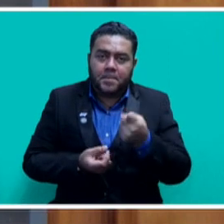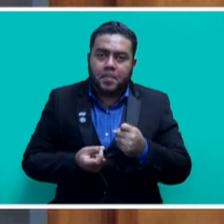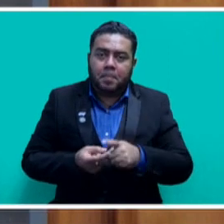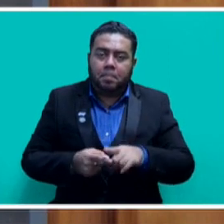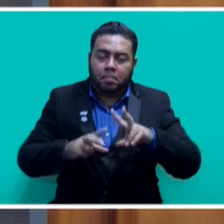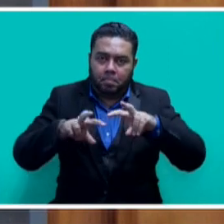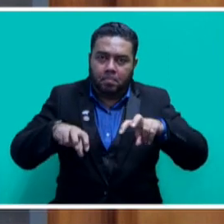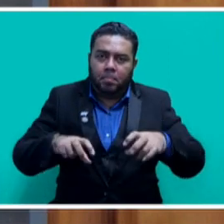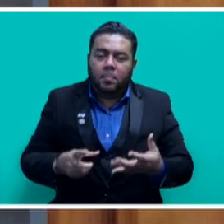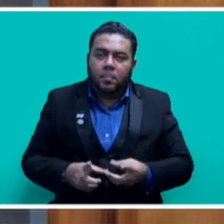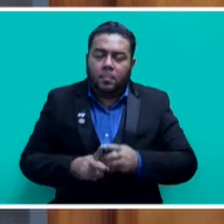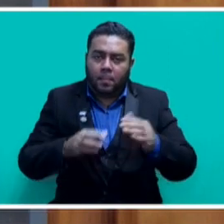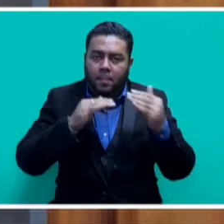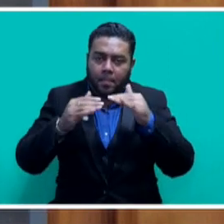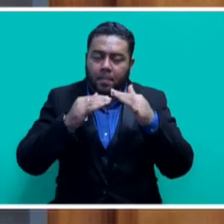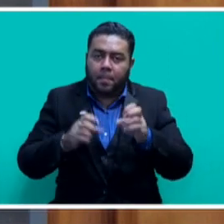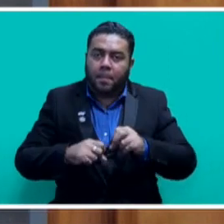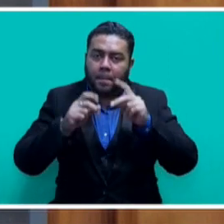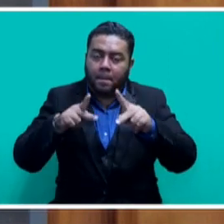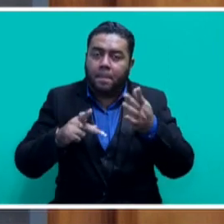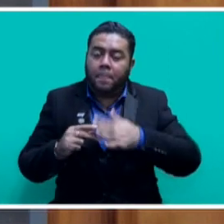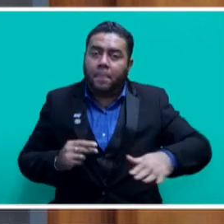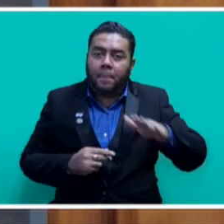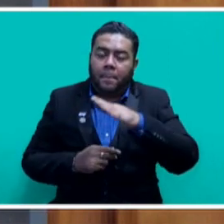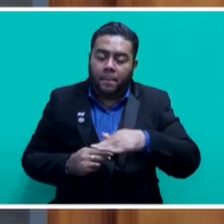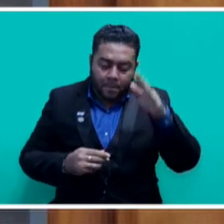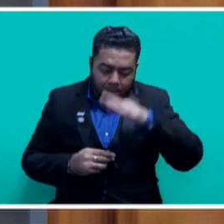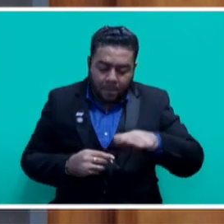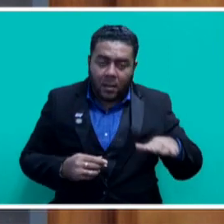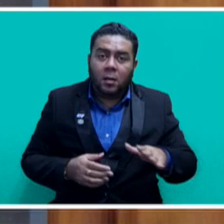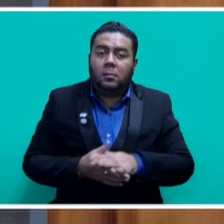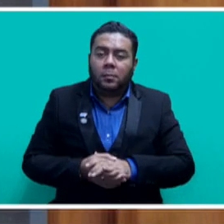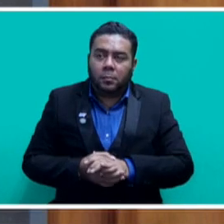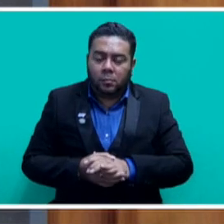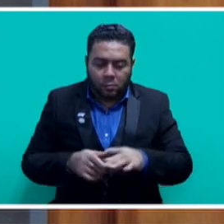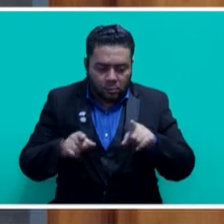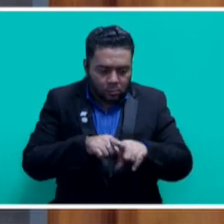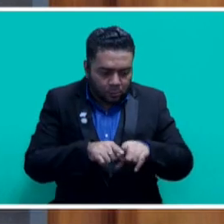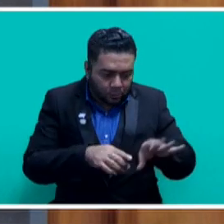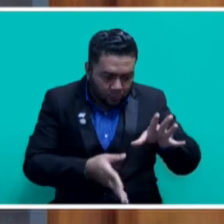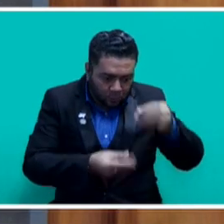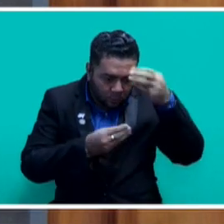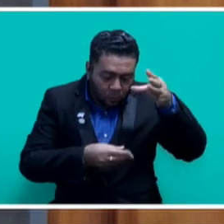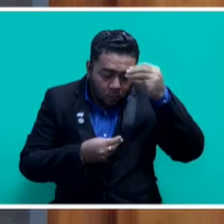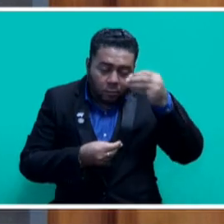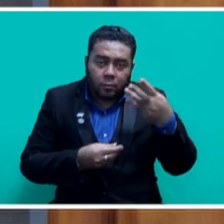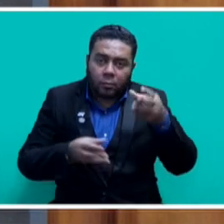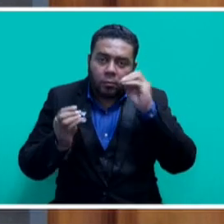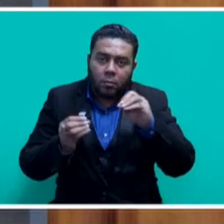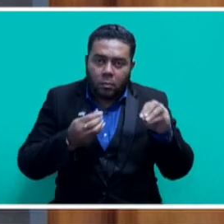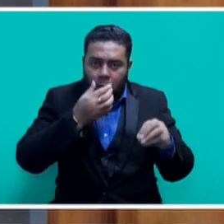to provide equal opportunity to all children and conducive learning and teaching